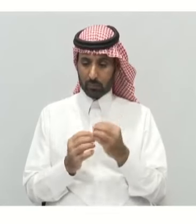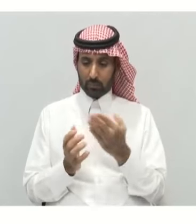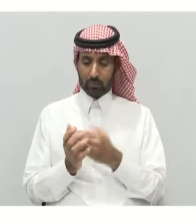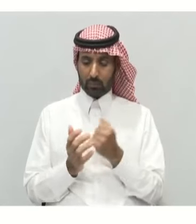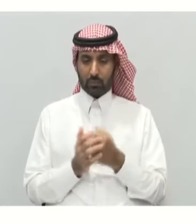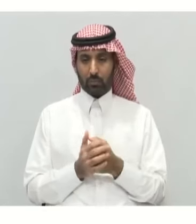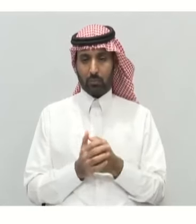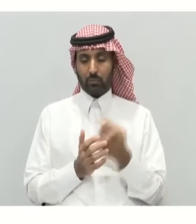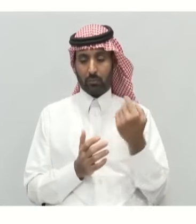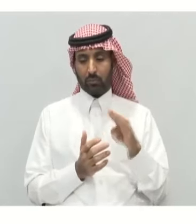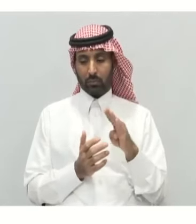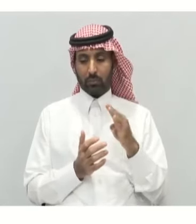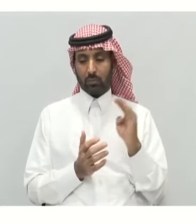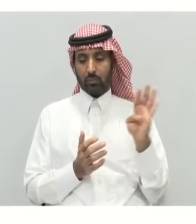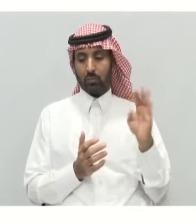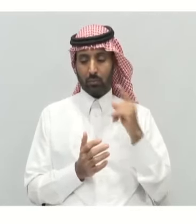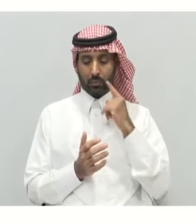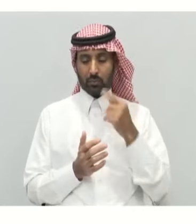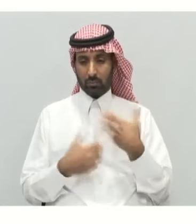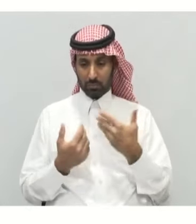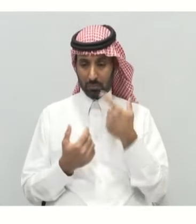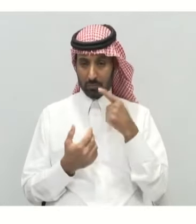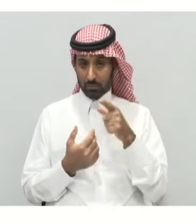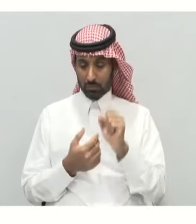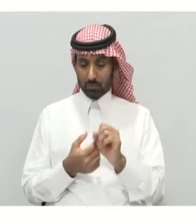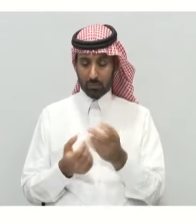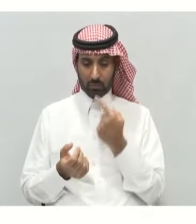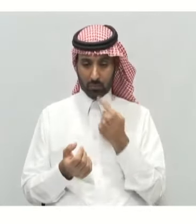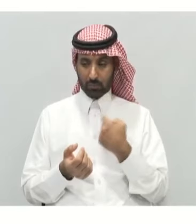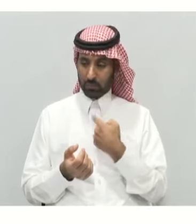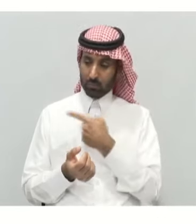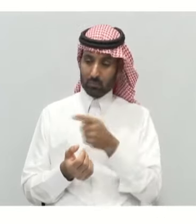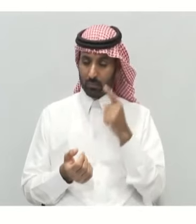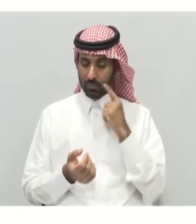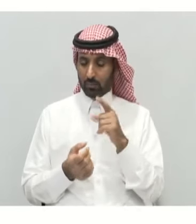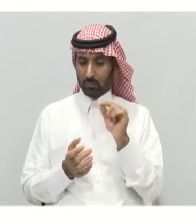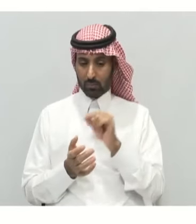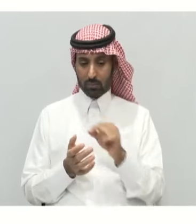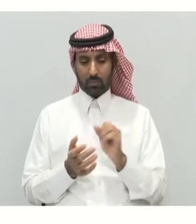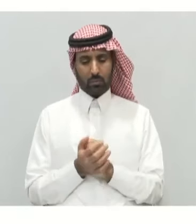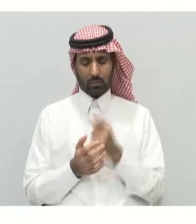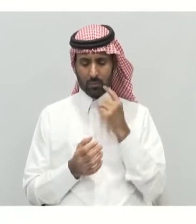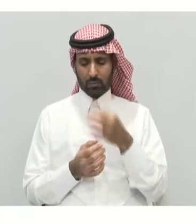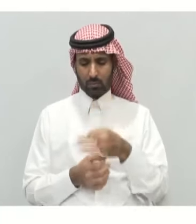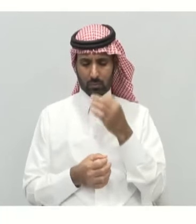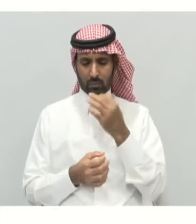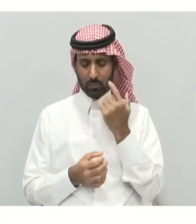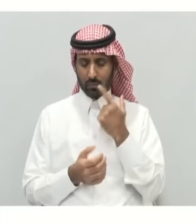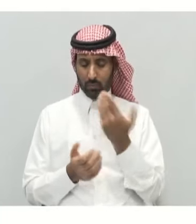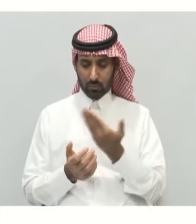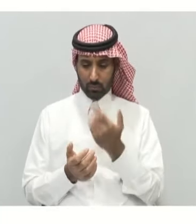hair. And he is a lot of fun. We plank French in